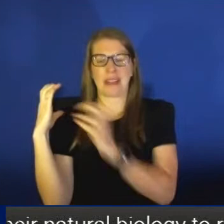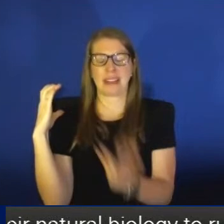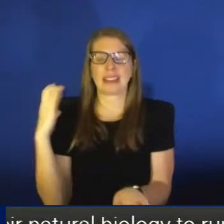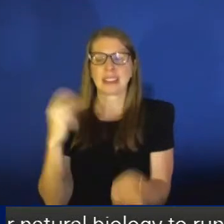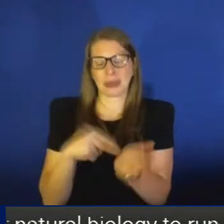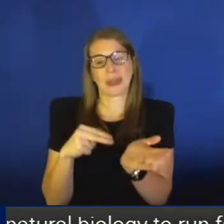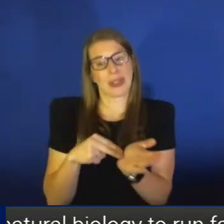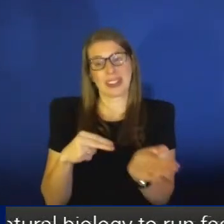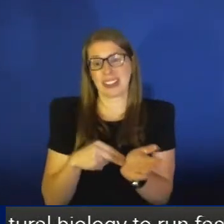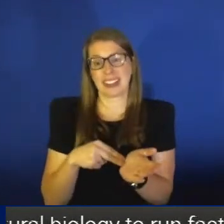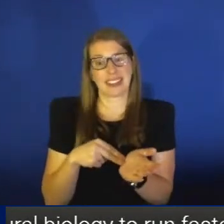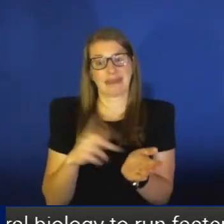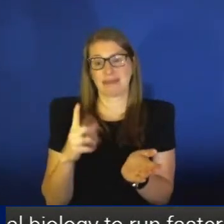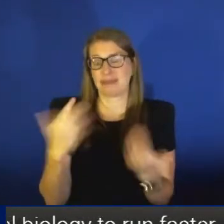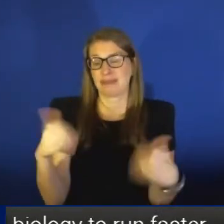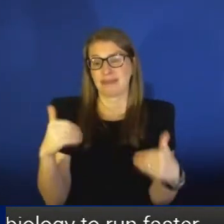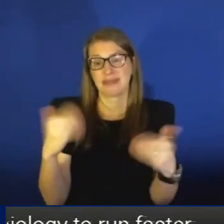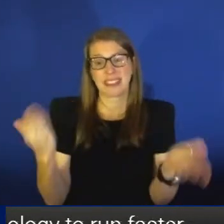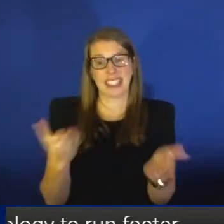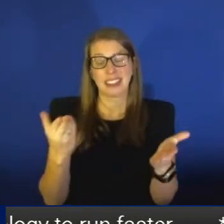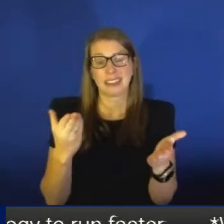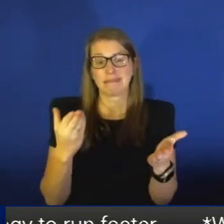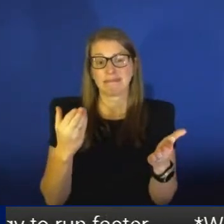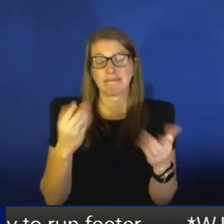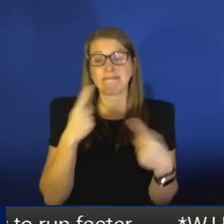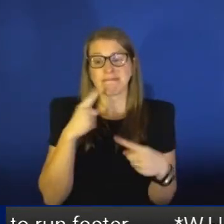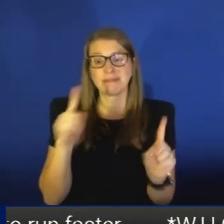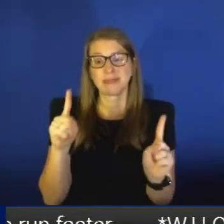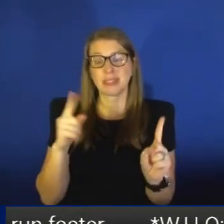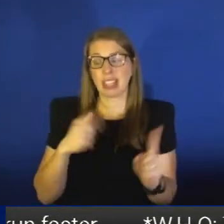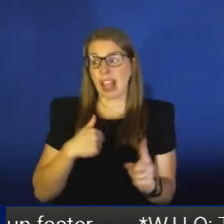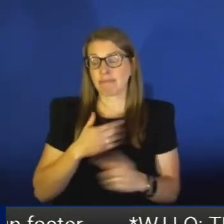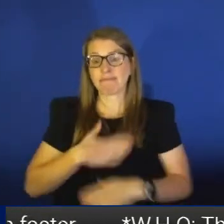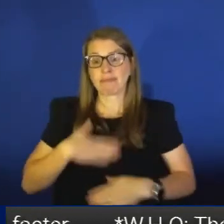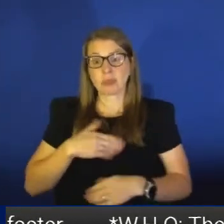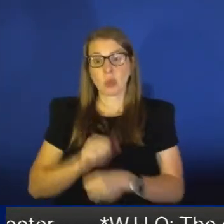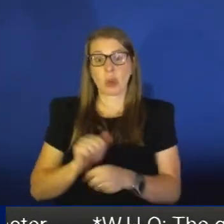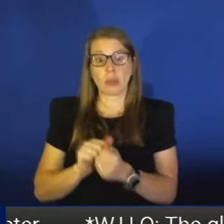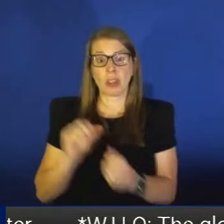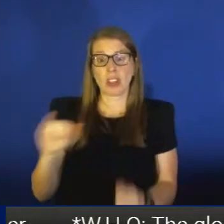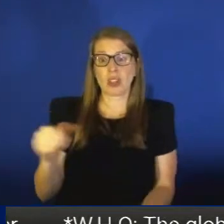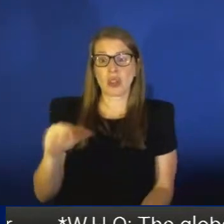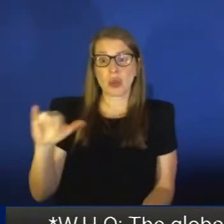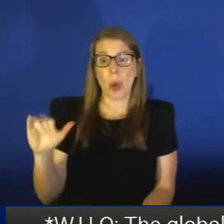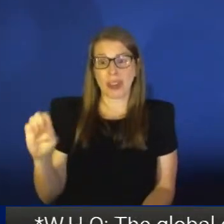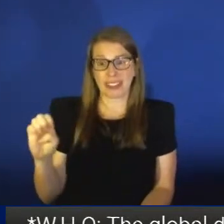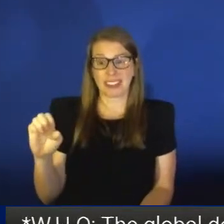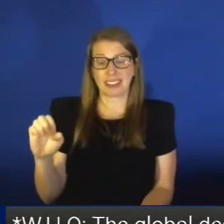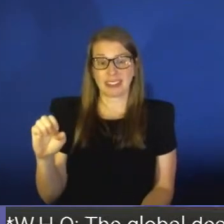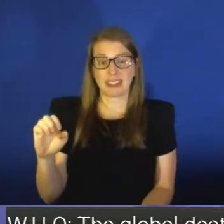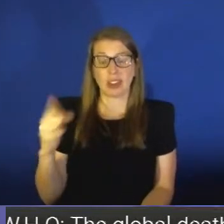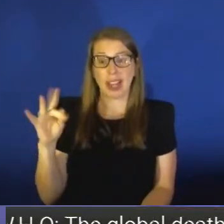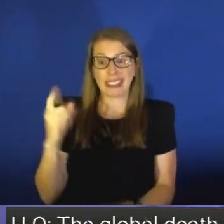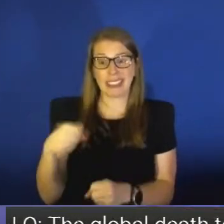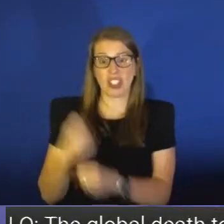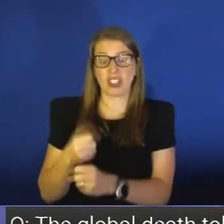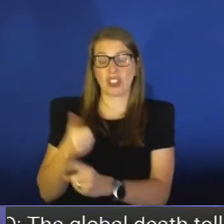places. I've been privileged to work with Joyce for 18 years. I'm not sure she thinks it's been a privilege. She thinks it's been a lifetime. It's